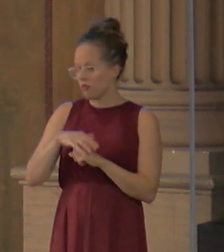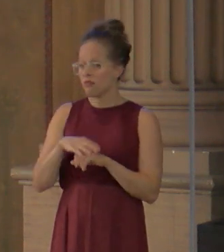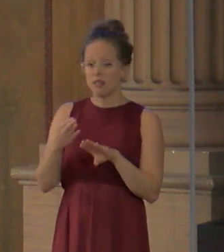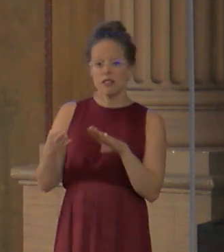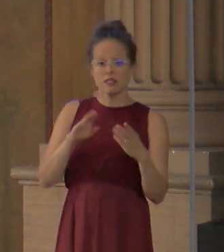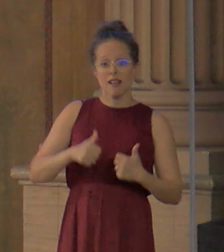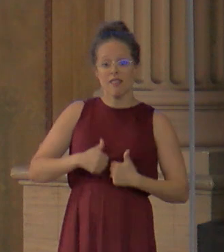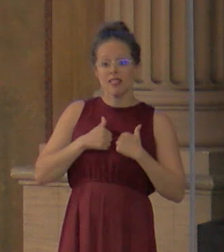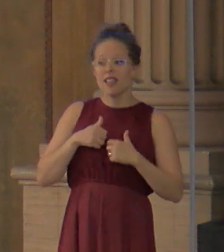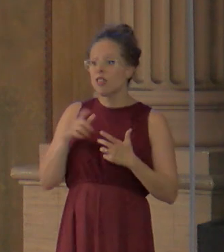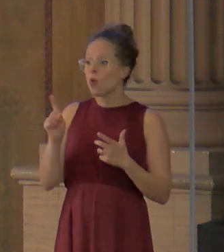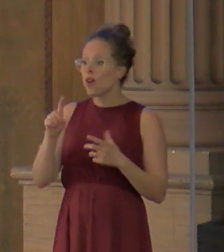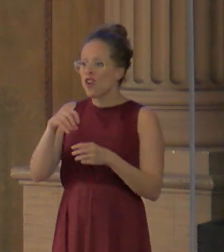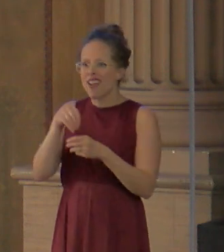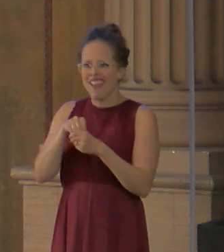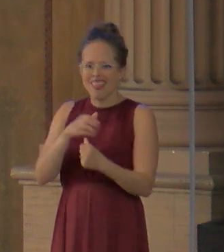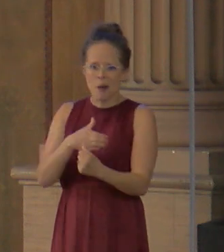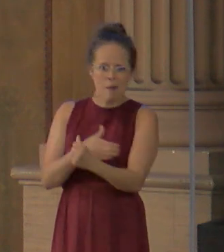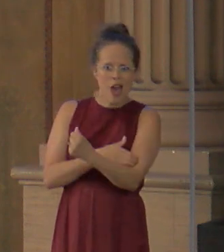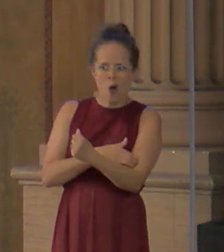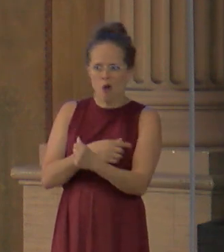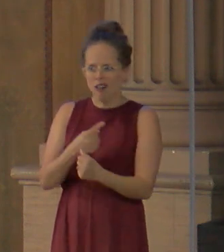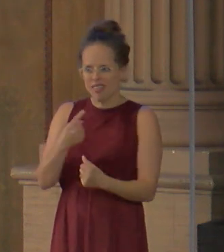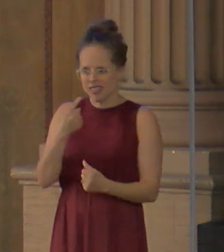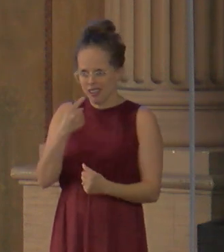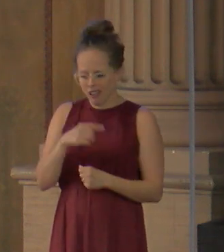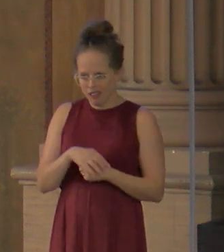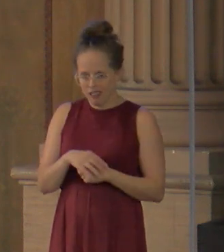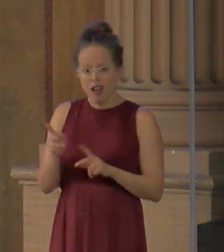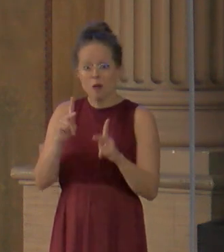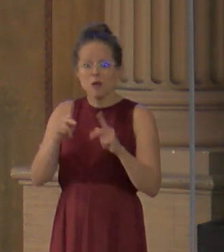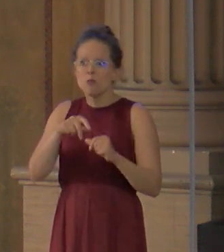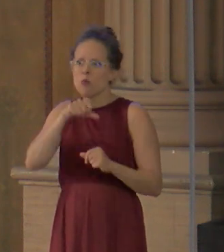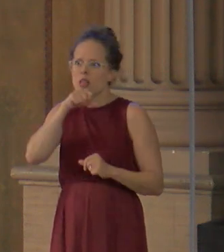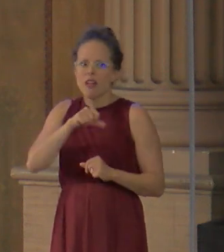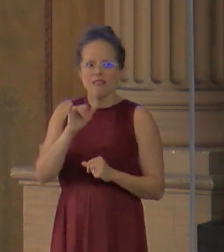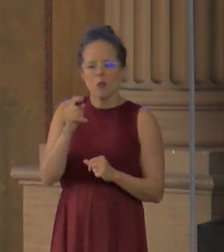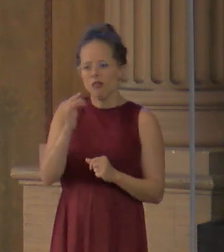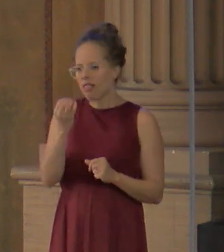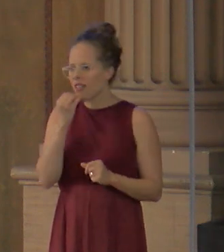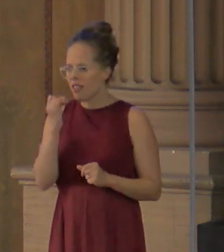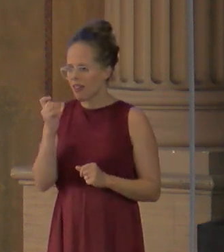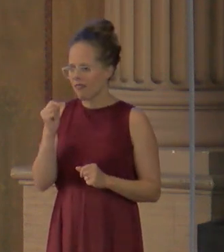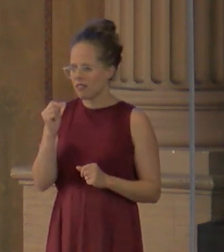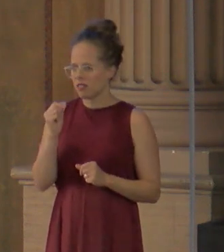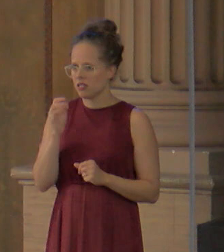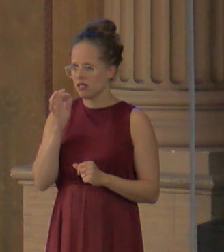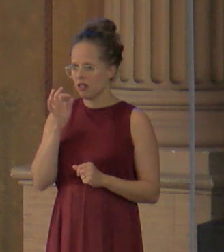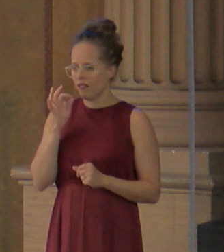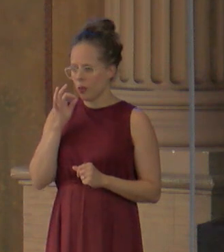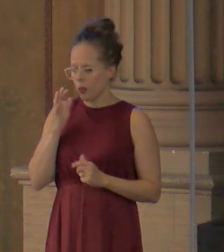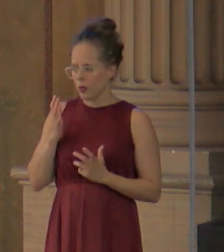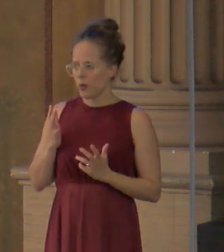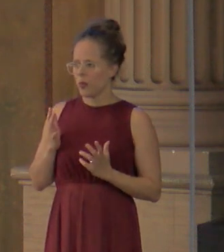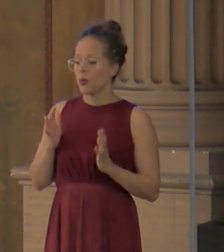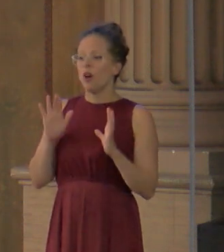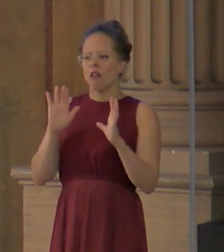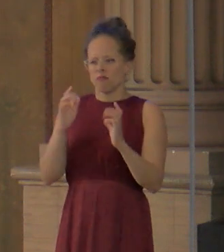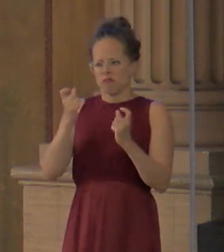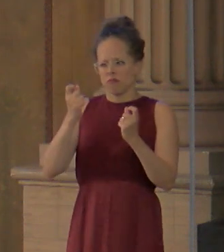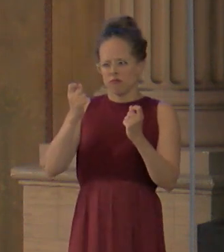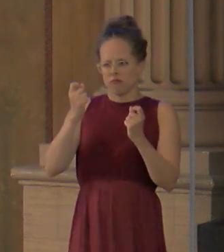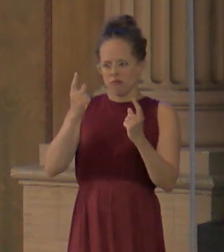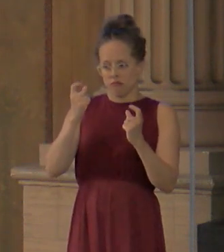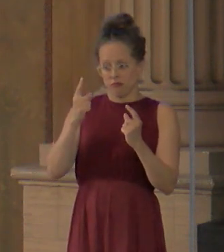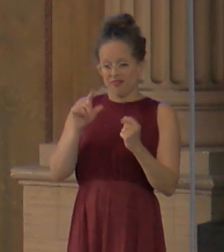are in the power of the tongue, and those who love it will eat of its fruits. Now, first of all, it's important to understand what that verse